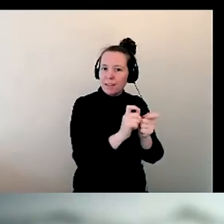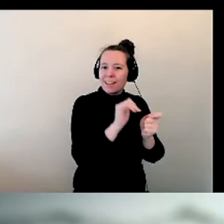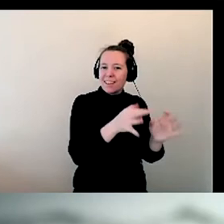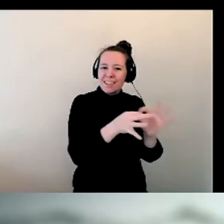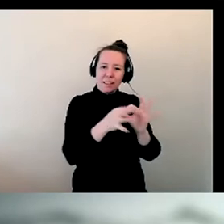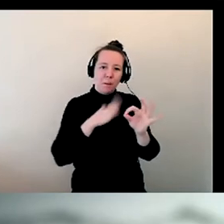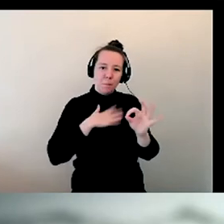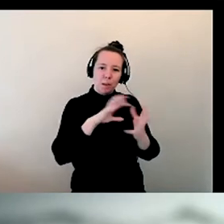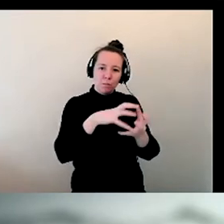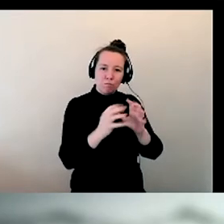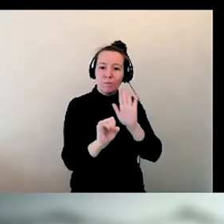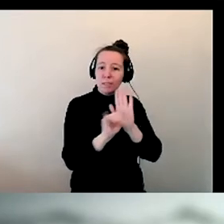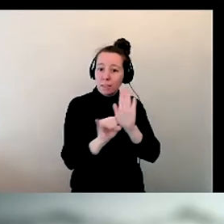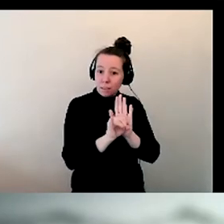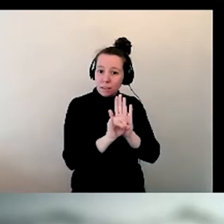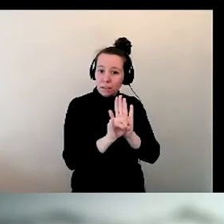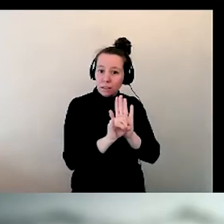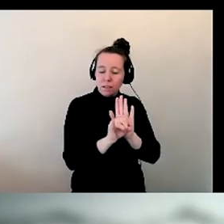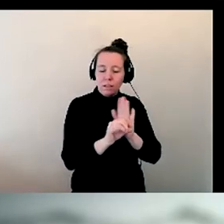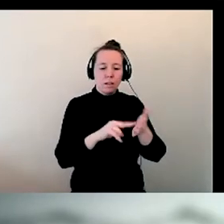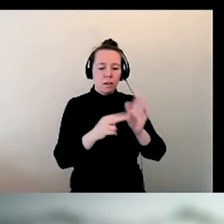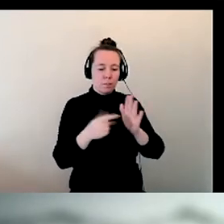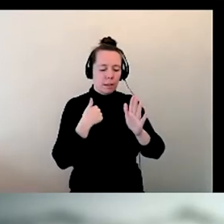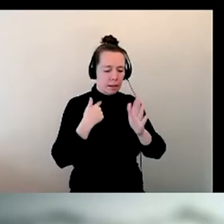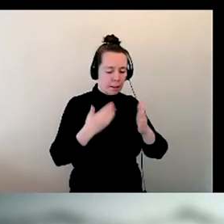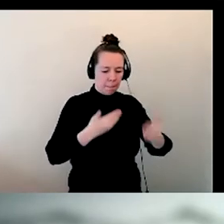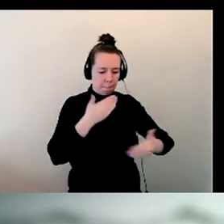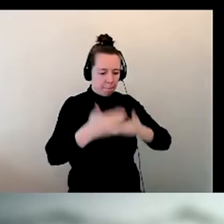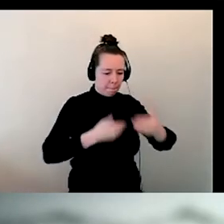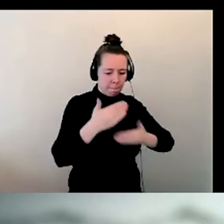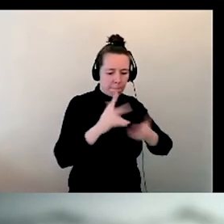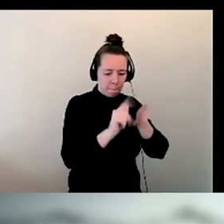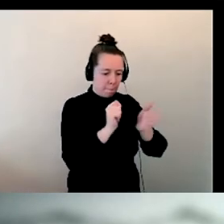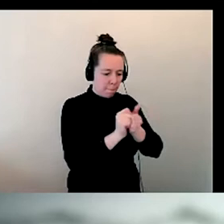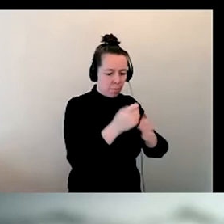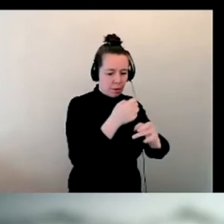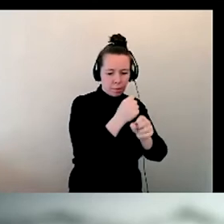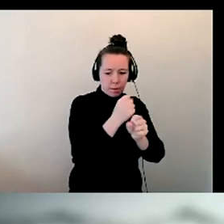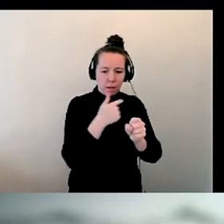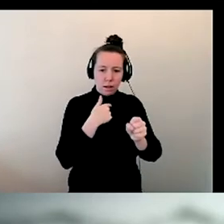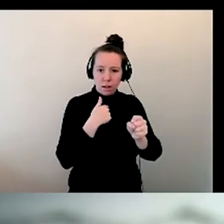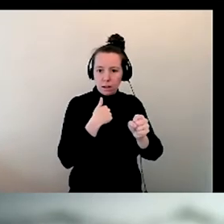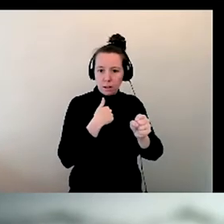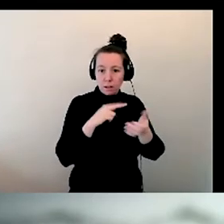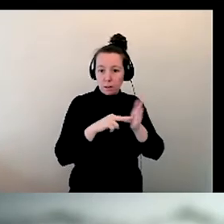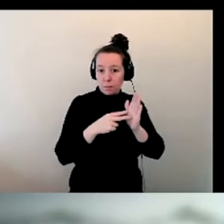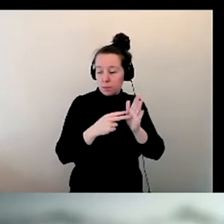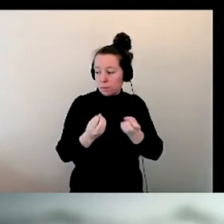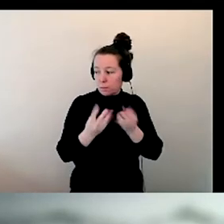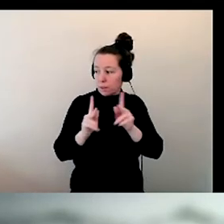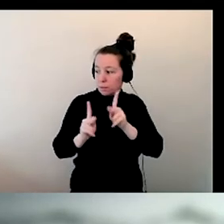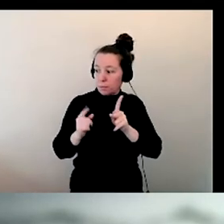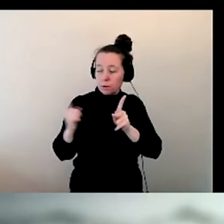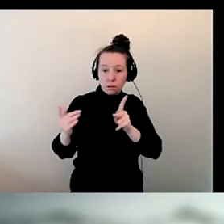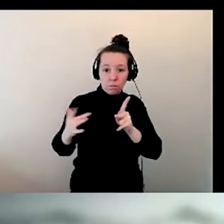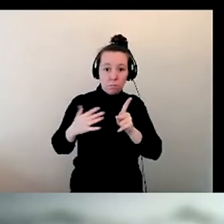So I'm always looking for opportunities that will help kind of, and the people who follow me are also among the same identities,